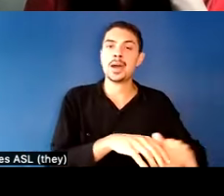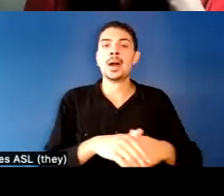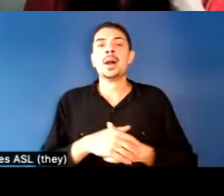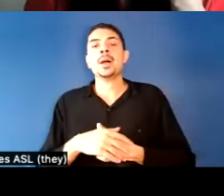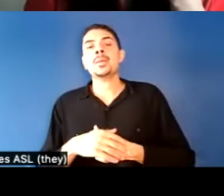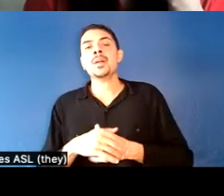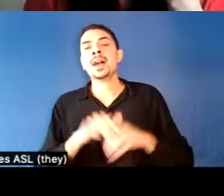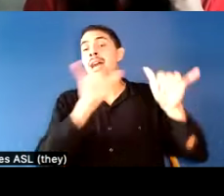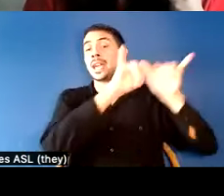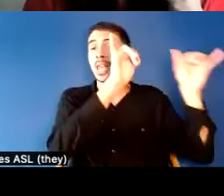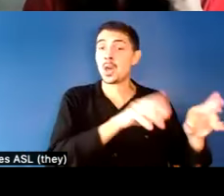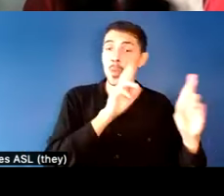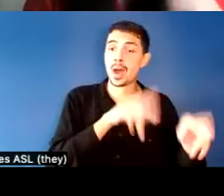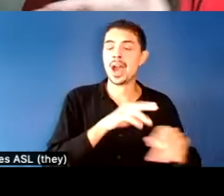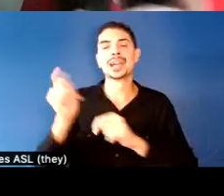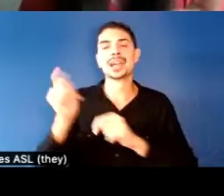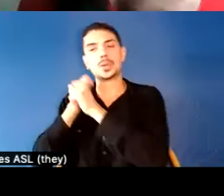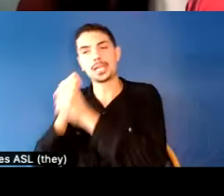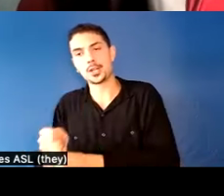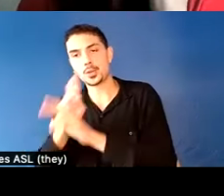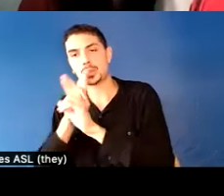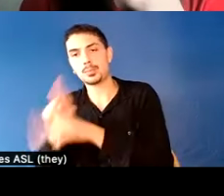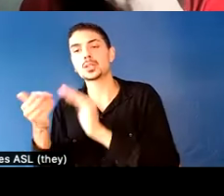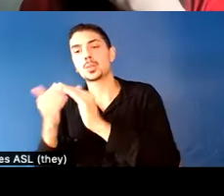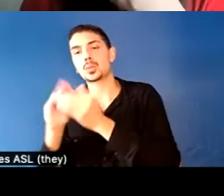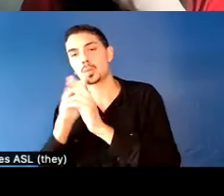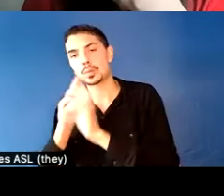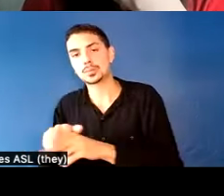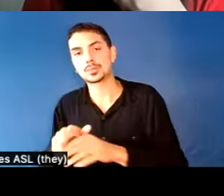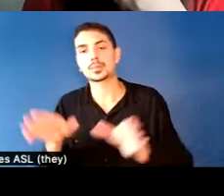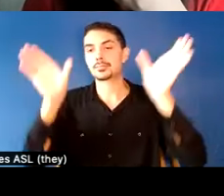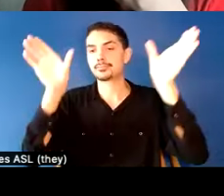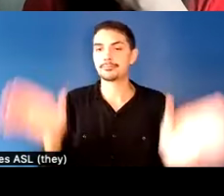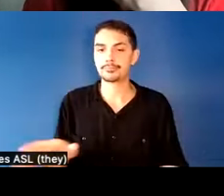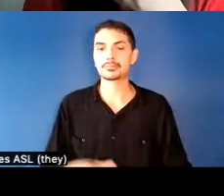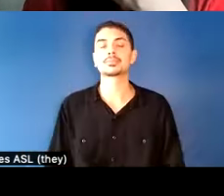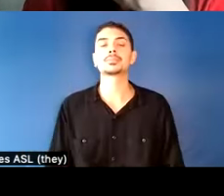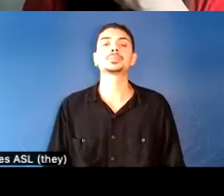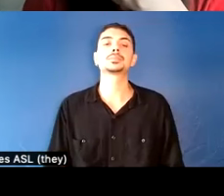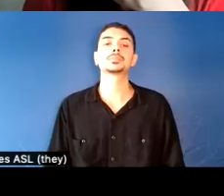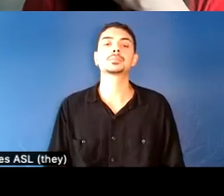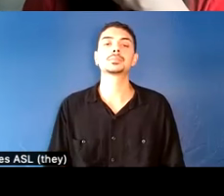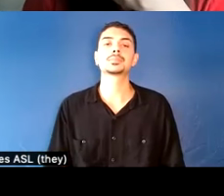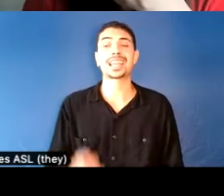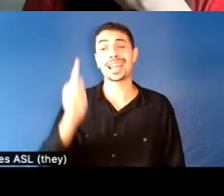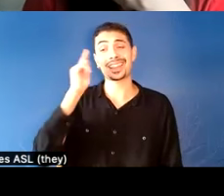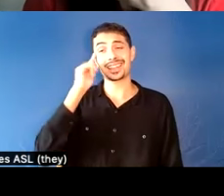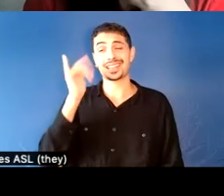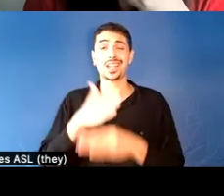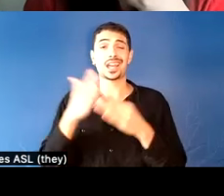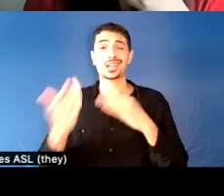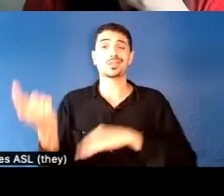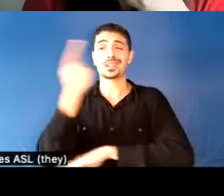systems responses and traditional community responses really are. But I think at the heart of it is